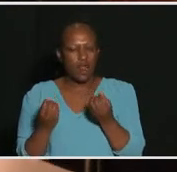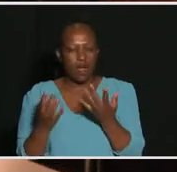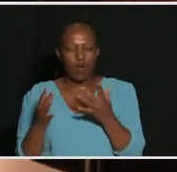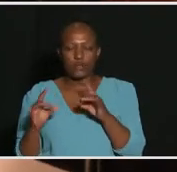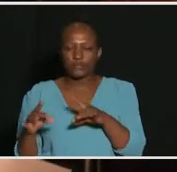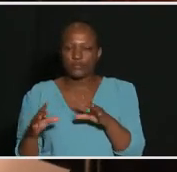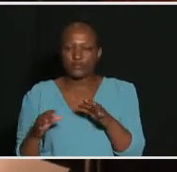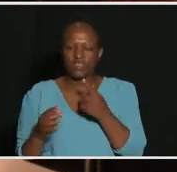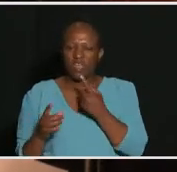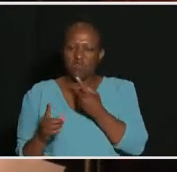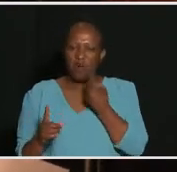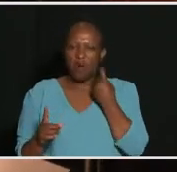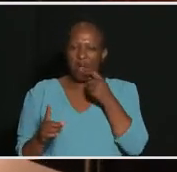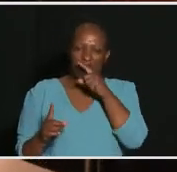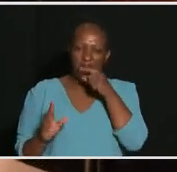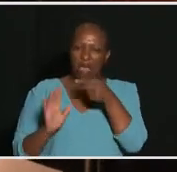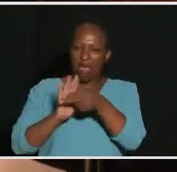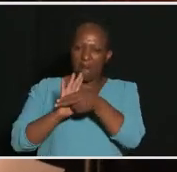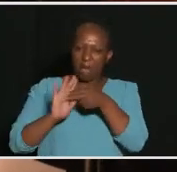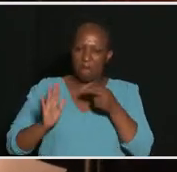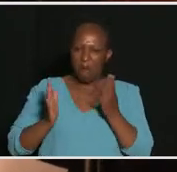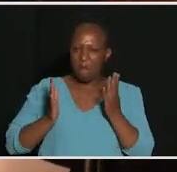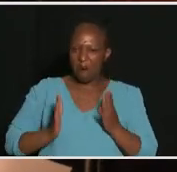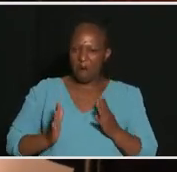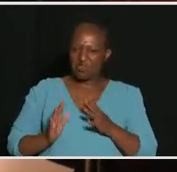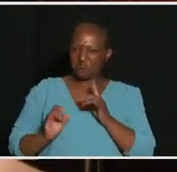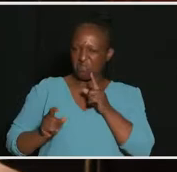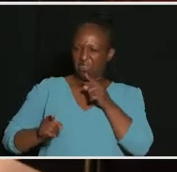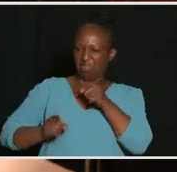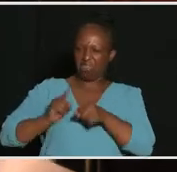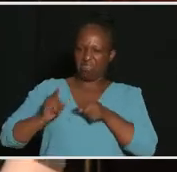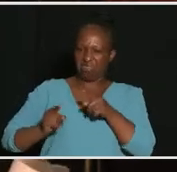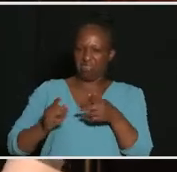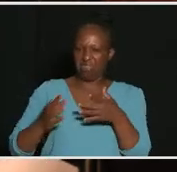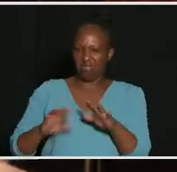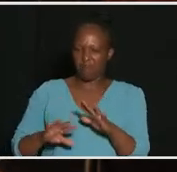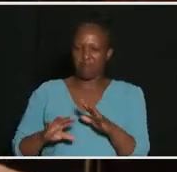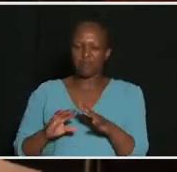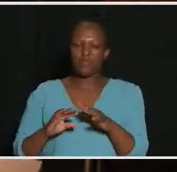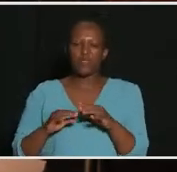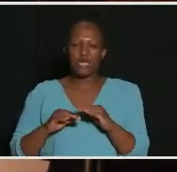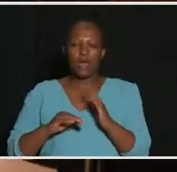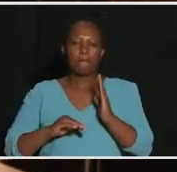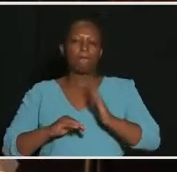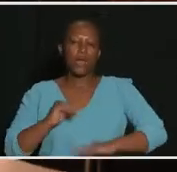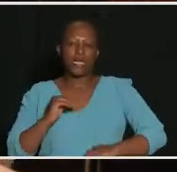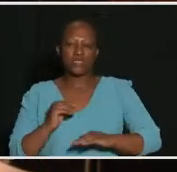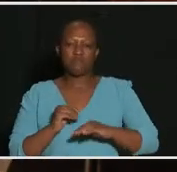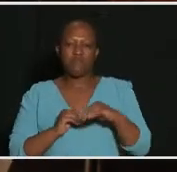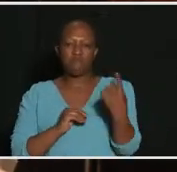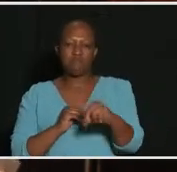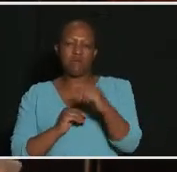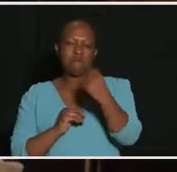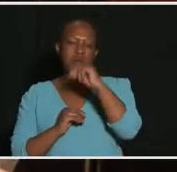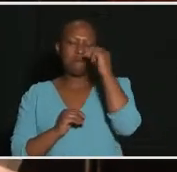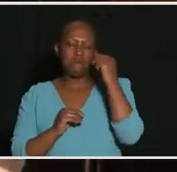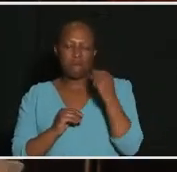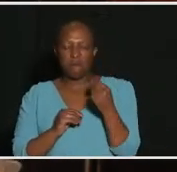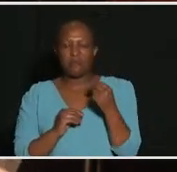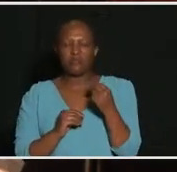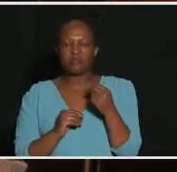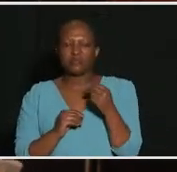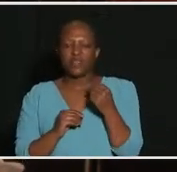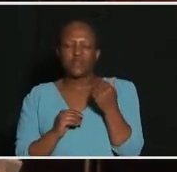name-calling them by Body shaming them and the corporal punishment if it was in the past